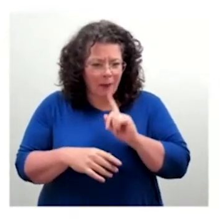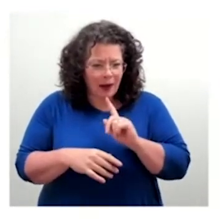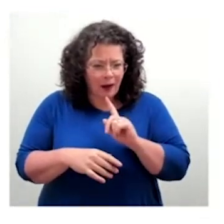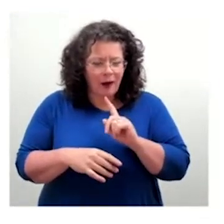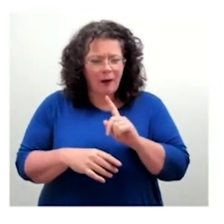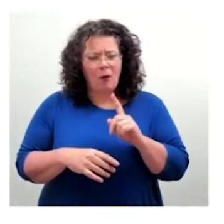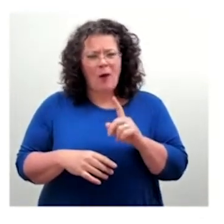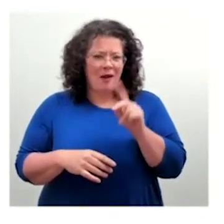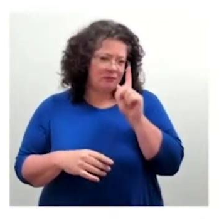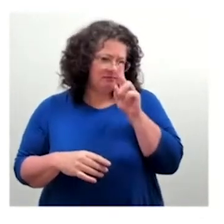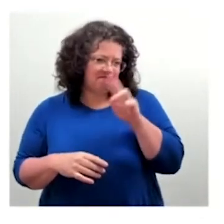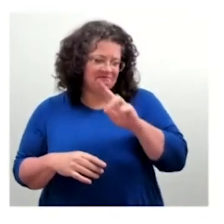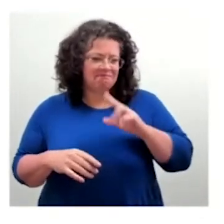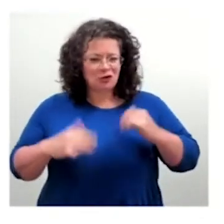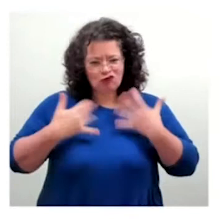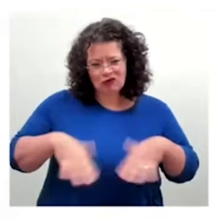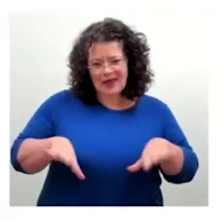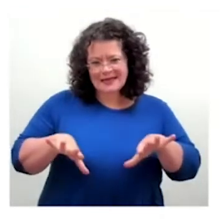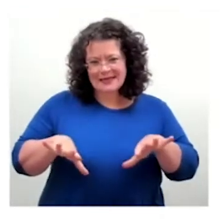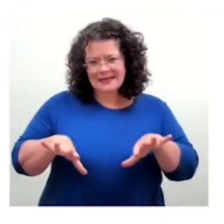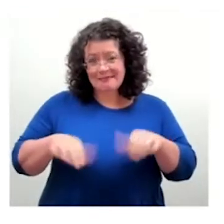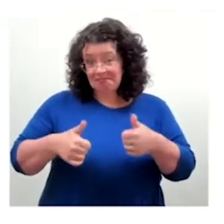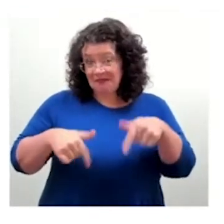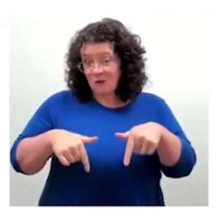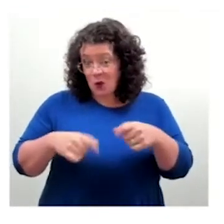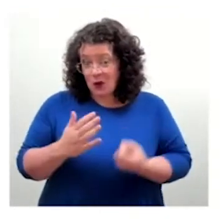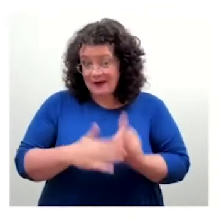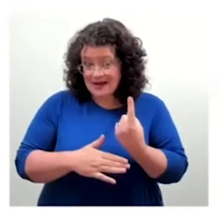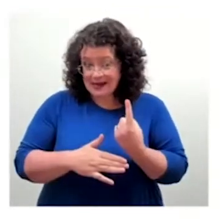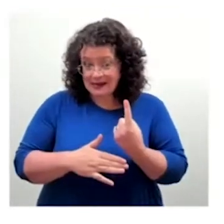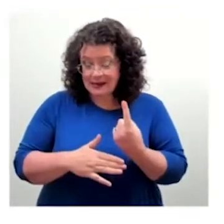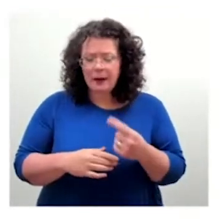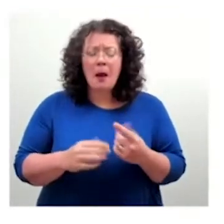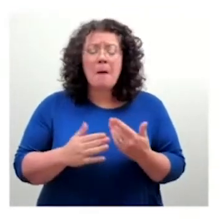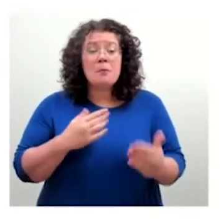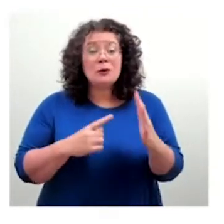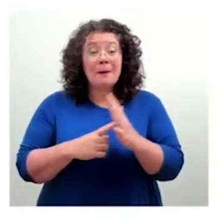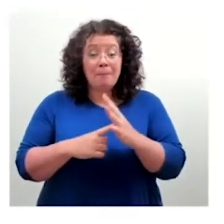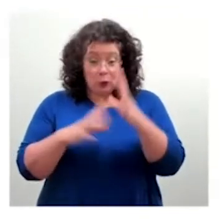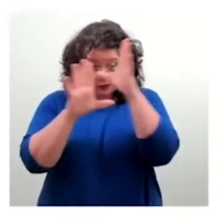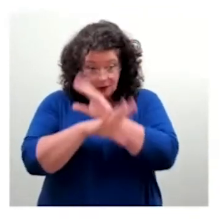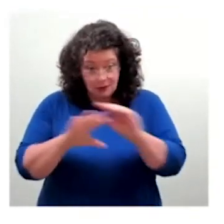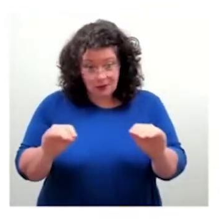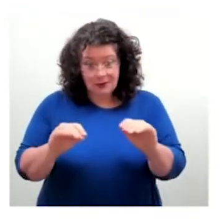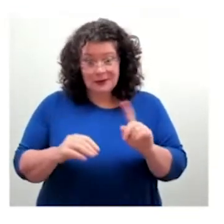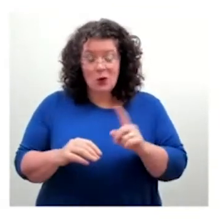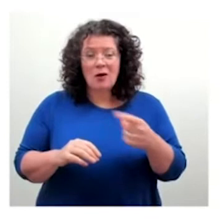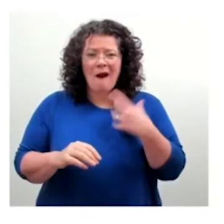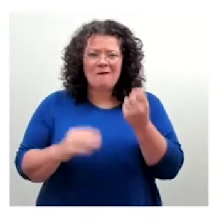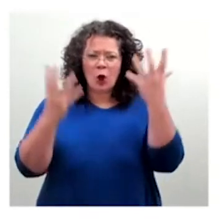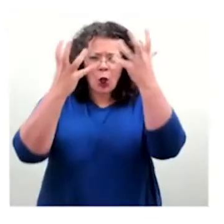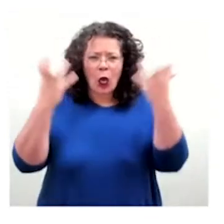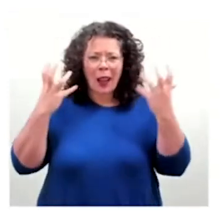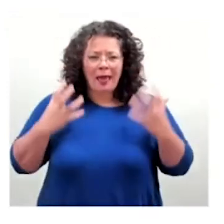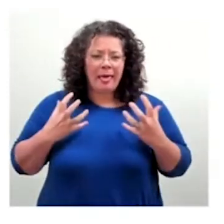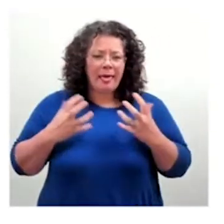share to you about this is that I am curly gray hair, and I feel very empowered being gray at this stage. So